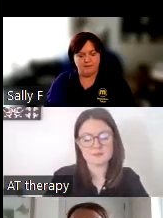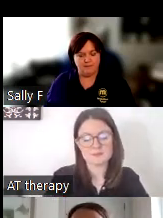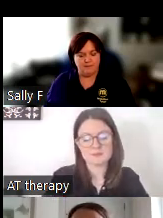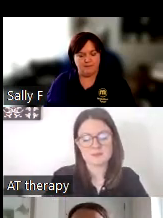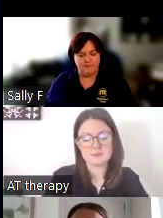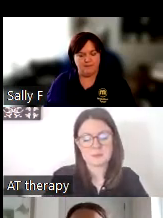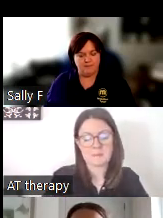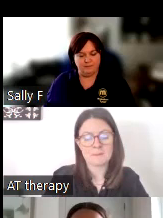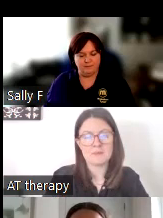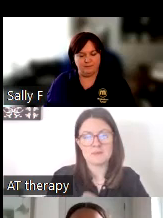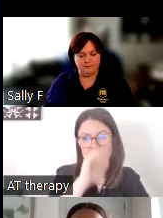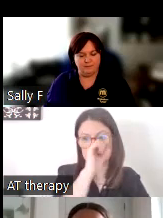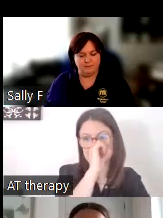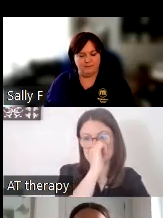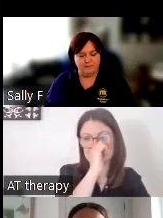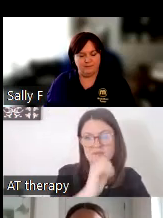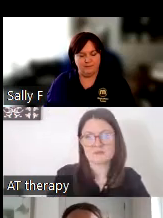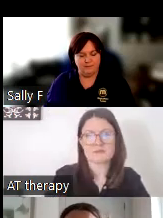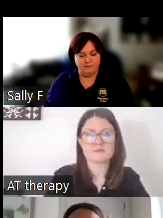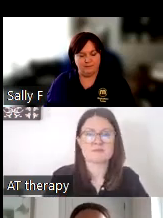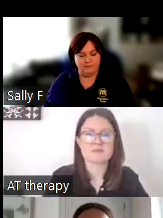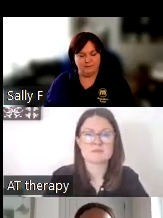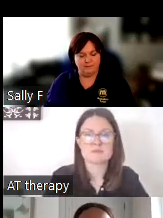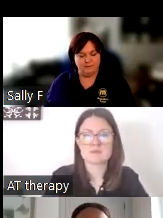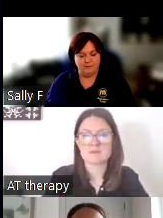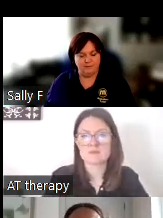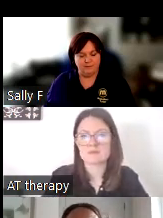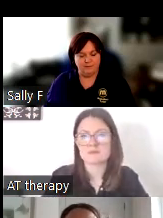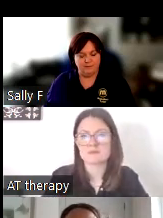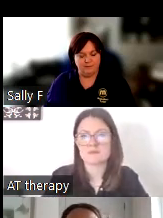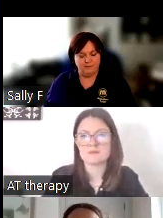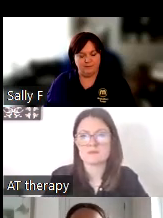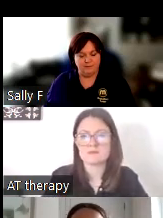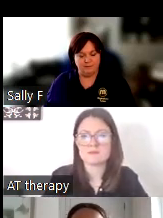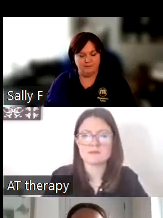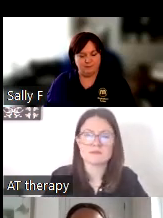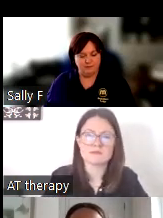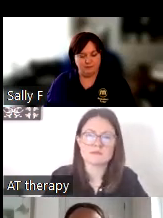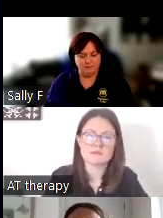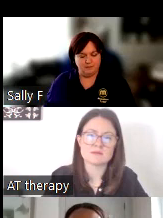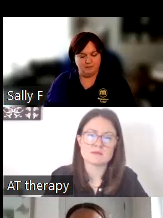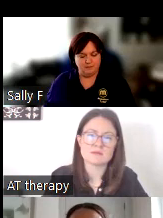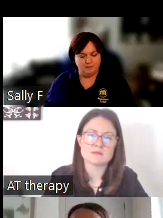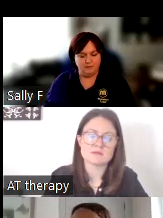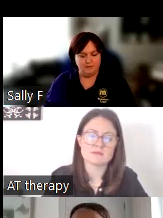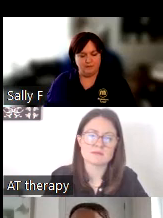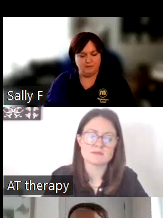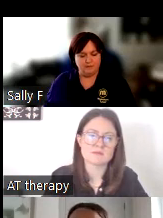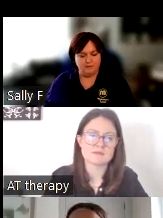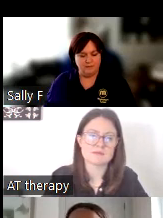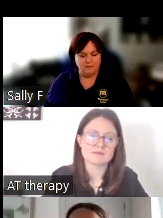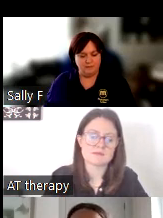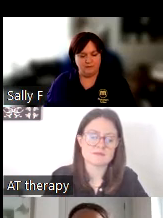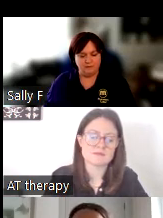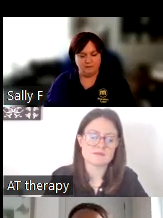signing sentences such as I like, I don't like, or I want, I don't want, commenting, requesting. And we may begin to